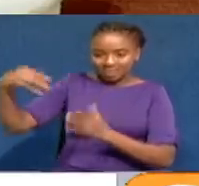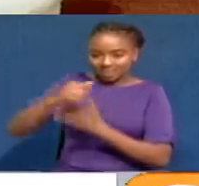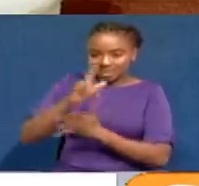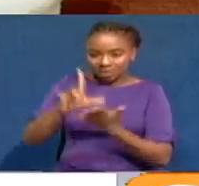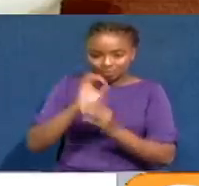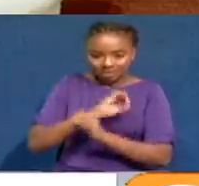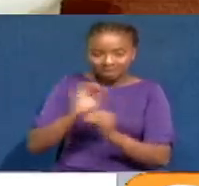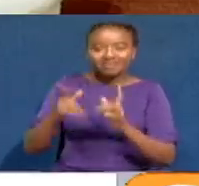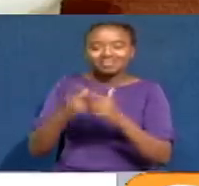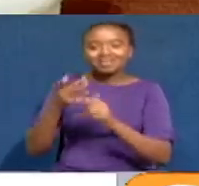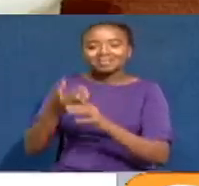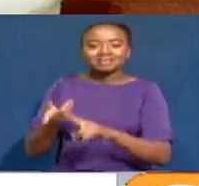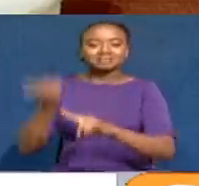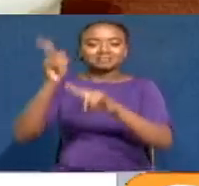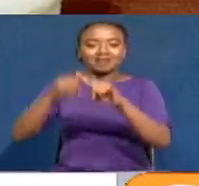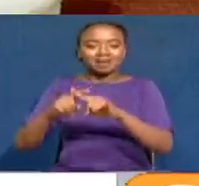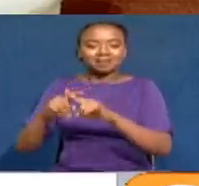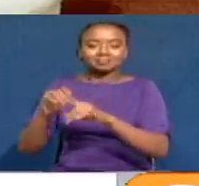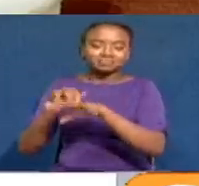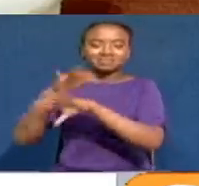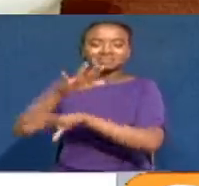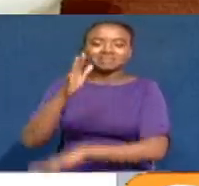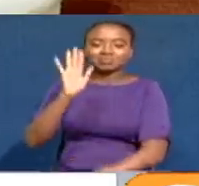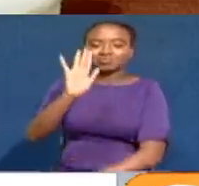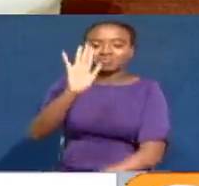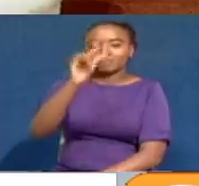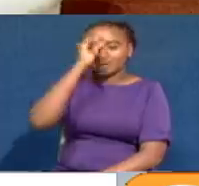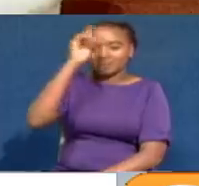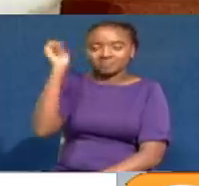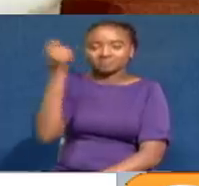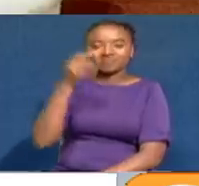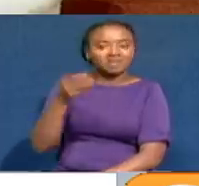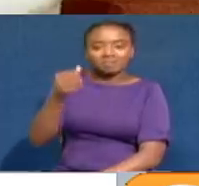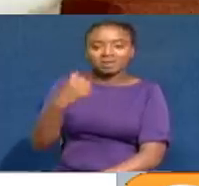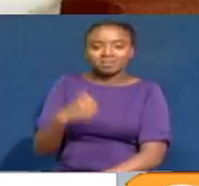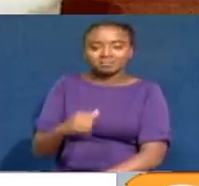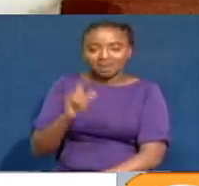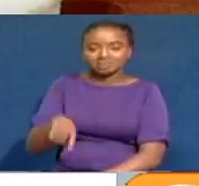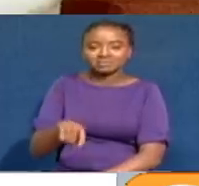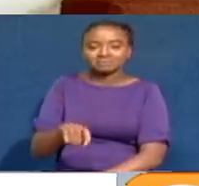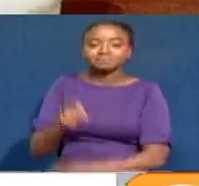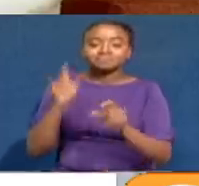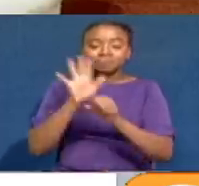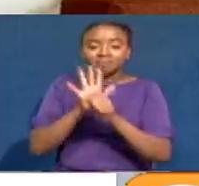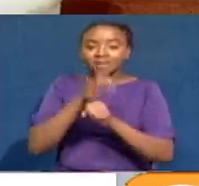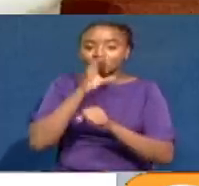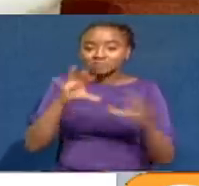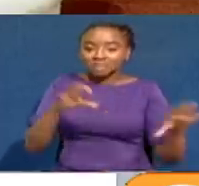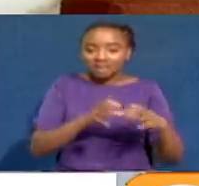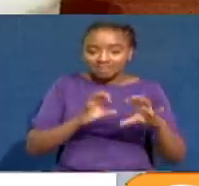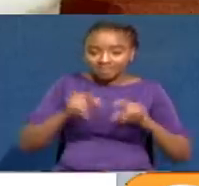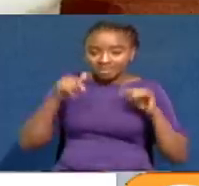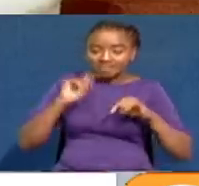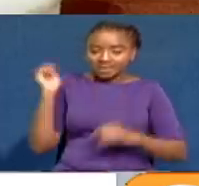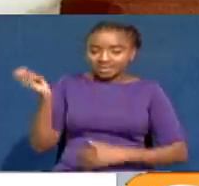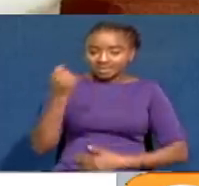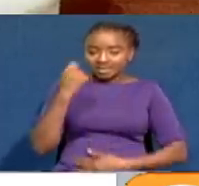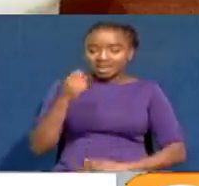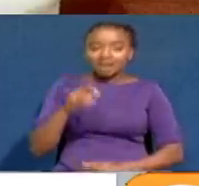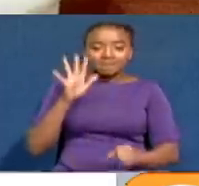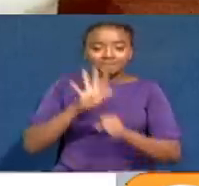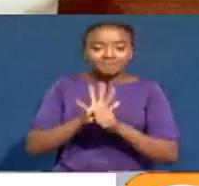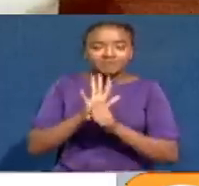accrued, goes to direct to the government of Kenya. Majority of the water companies in Kenya, many of them, from Madi